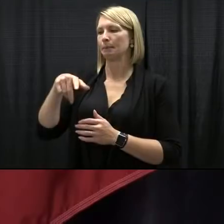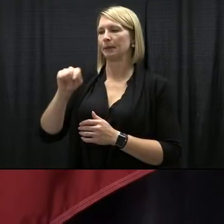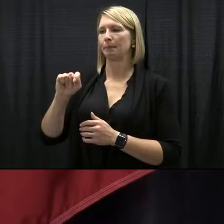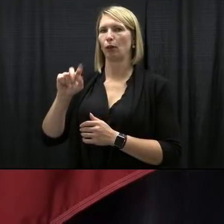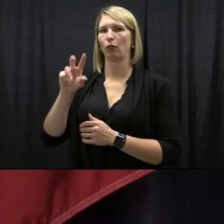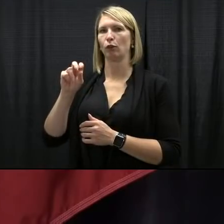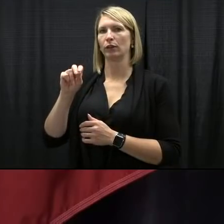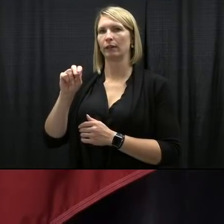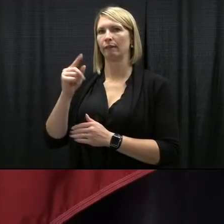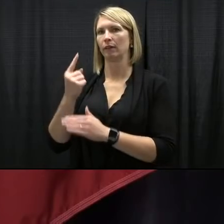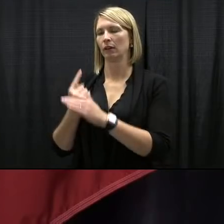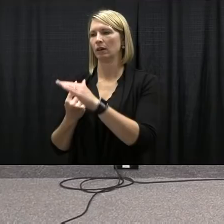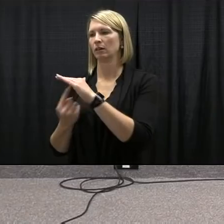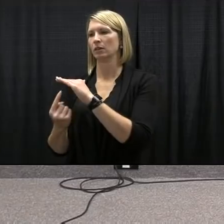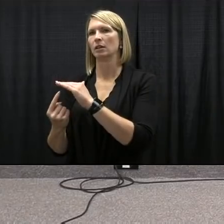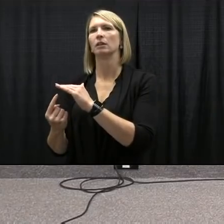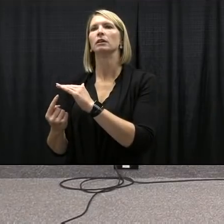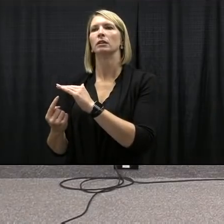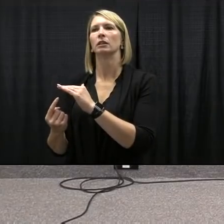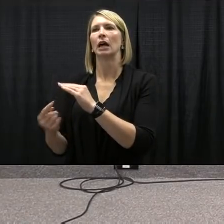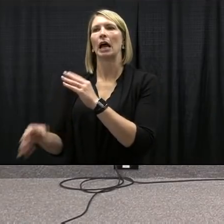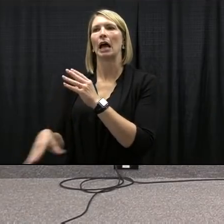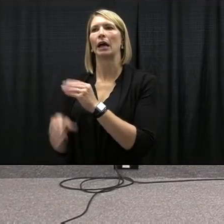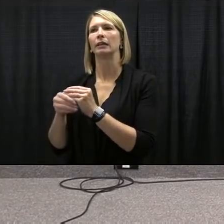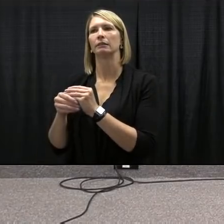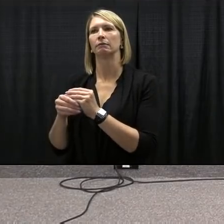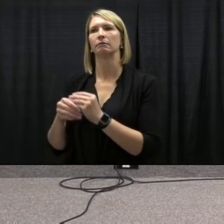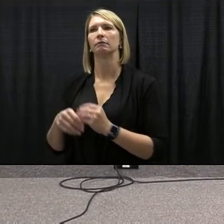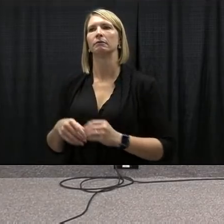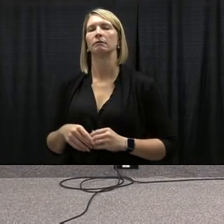isolate. Minister, I don't know if you want to provide specifics.